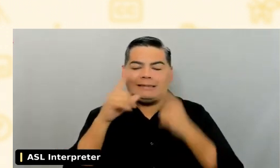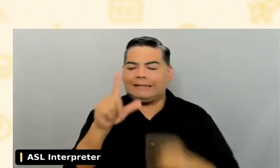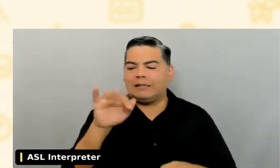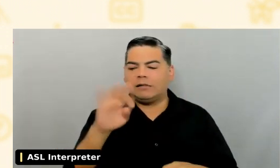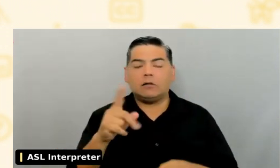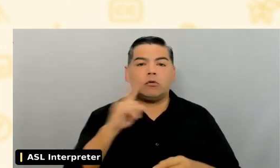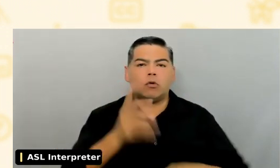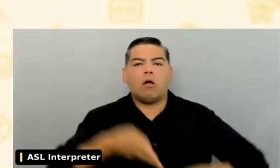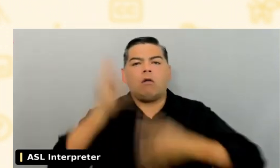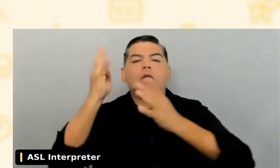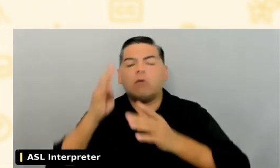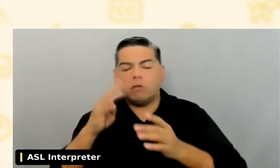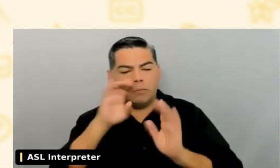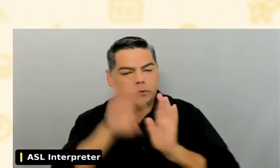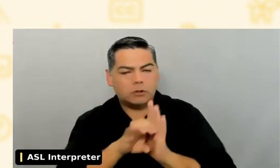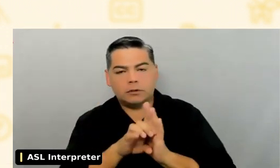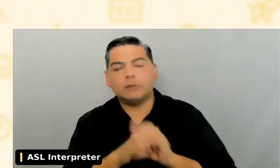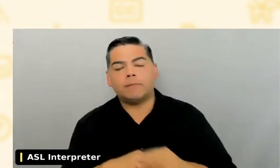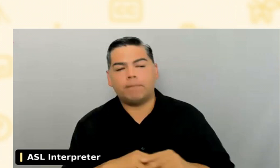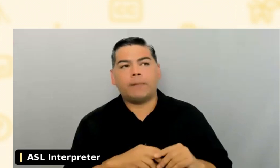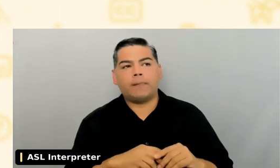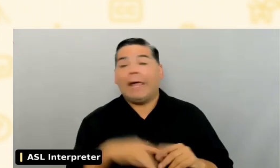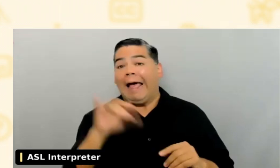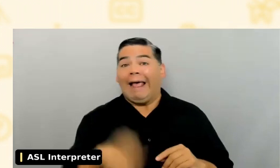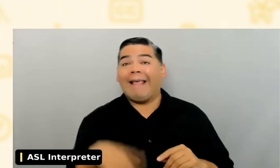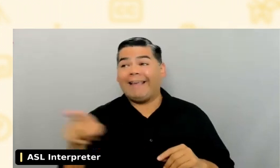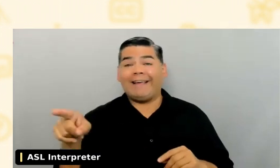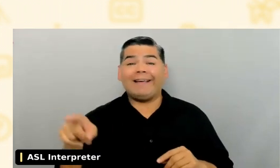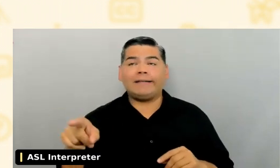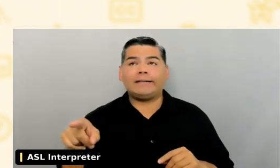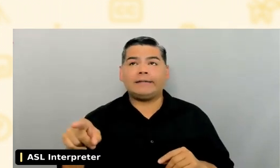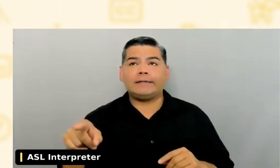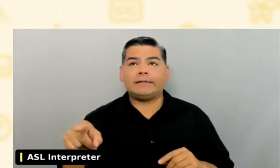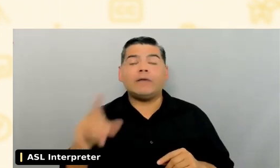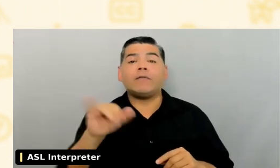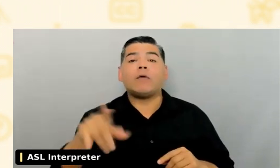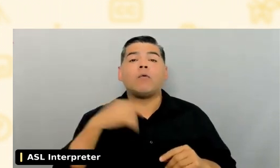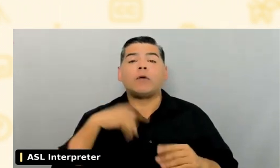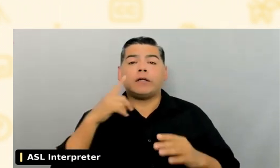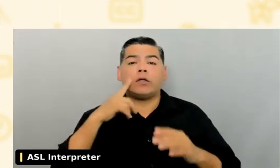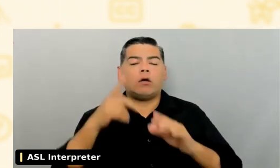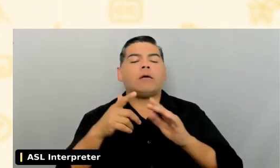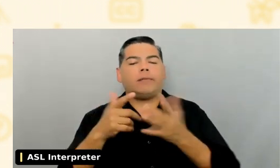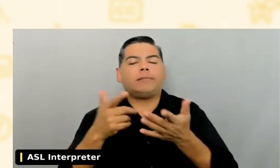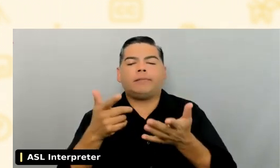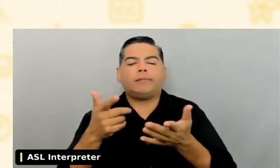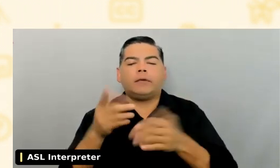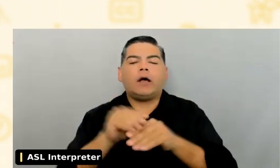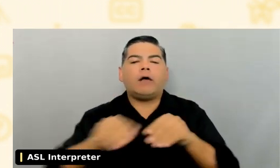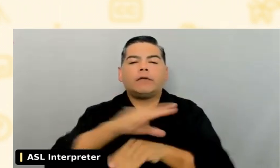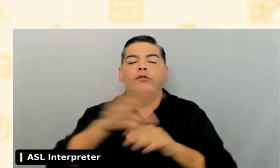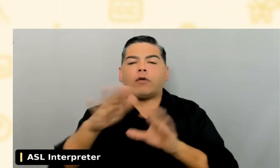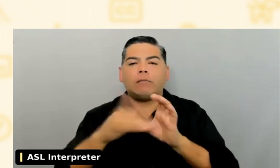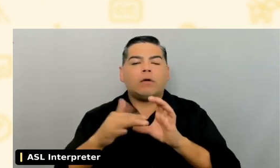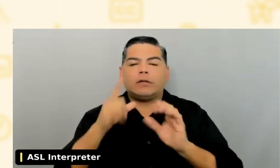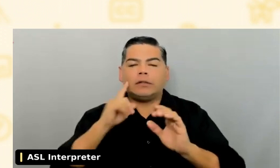the images, and that would make your emails not display or not tell them that you